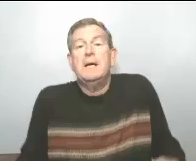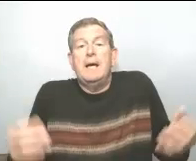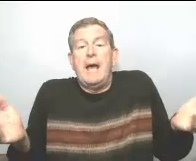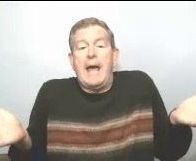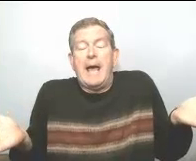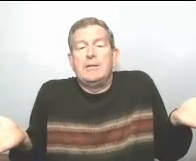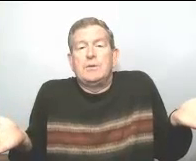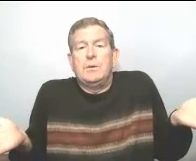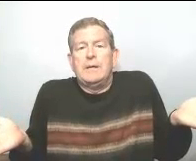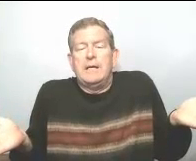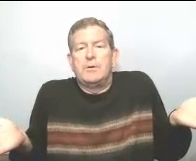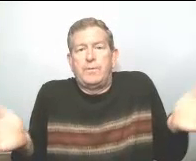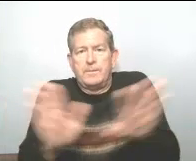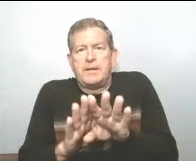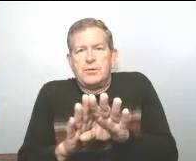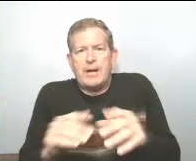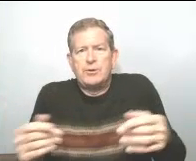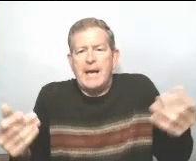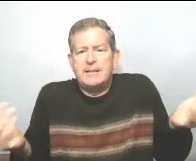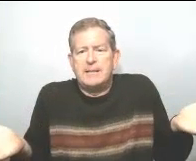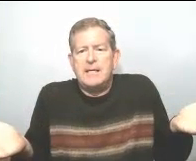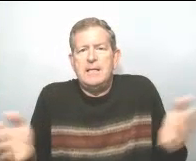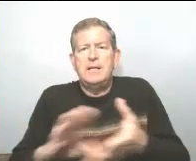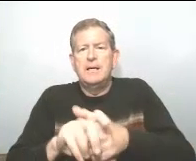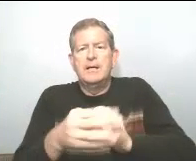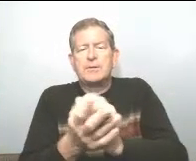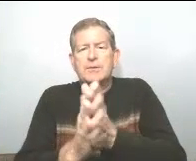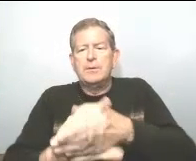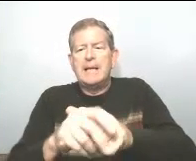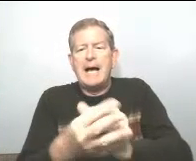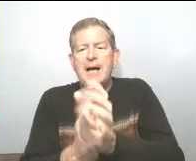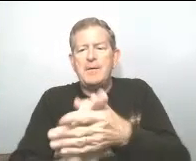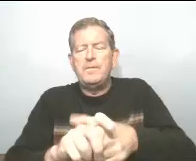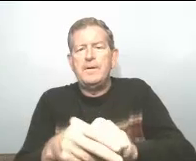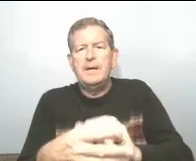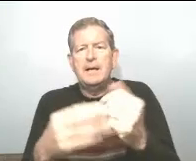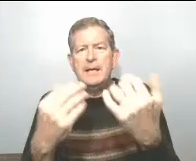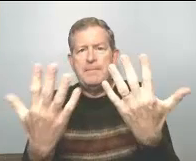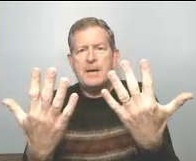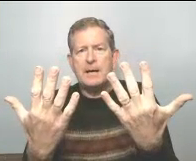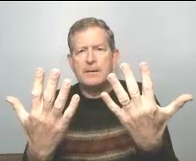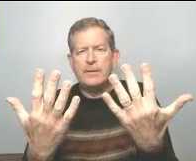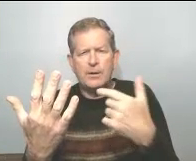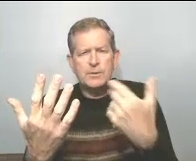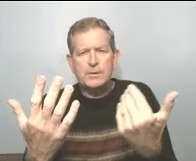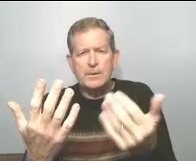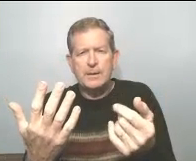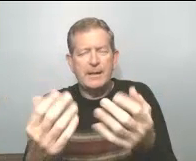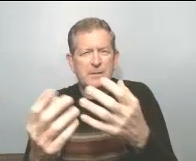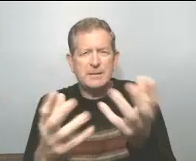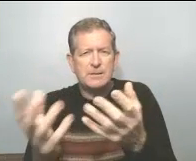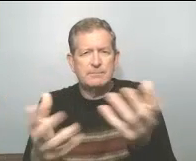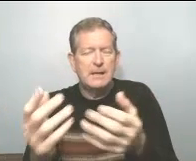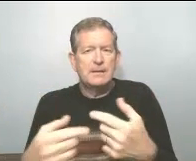would be est-ce qu'il, which forms the contraction, est-ce qu'il se lave les mains? Hear that little se in